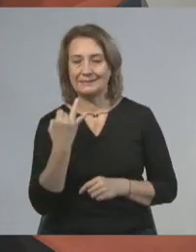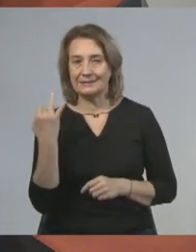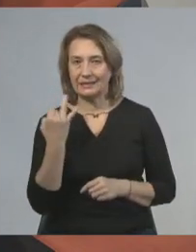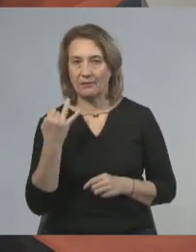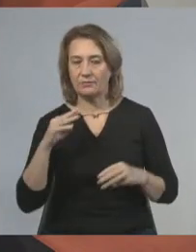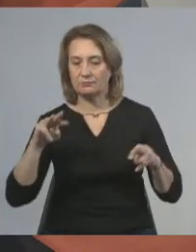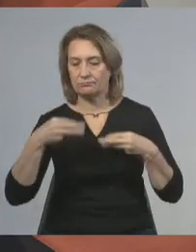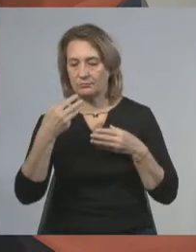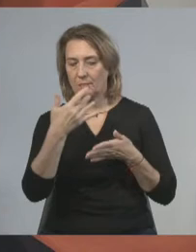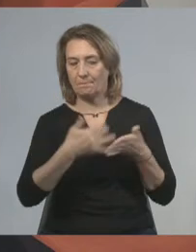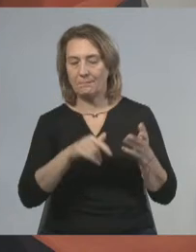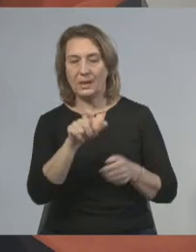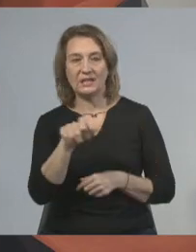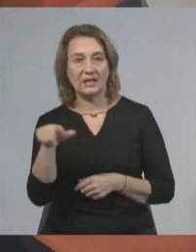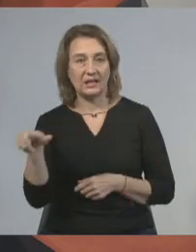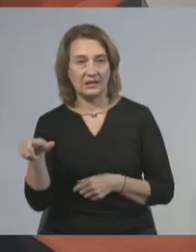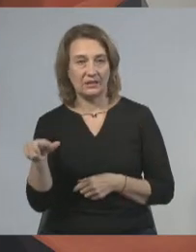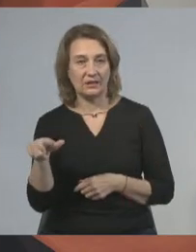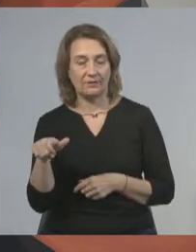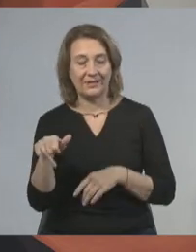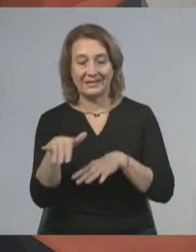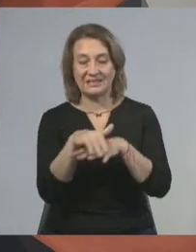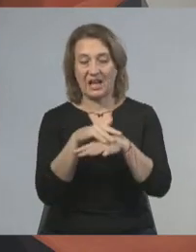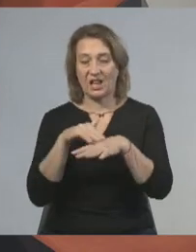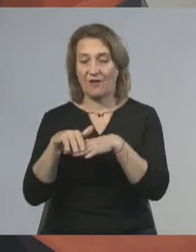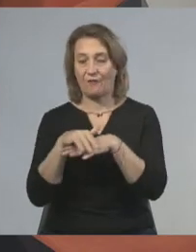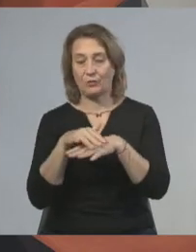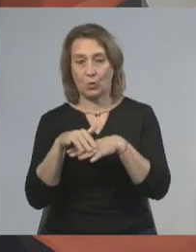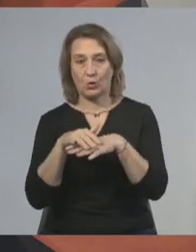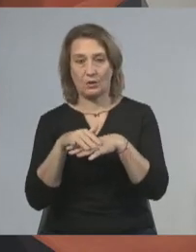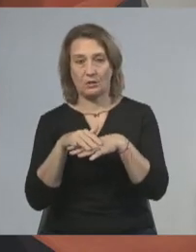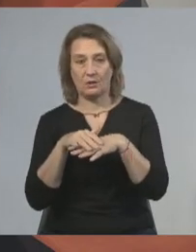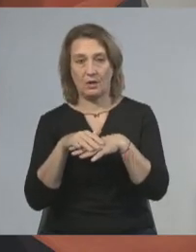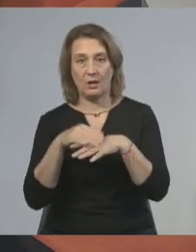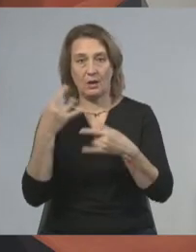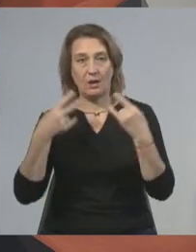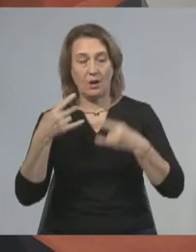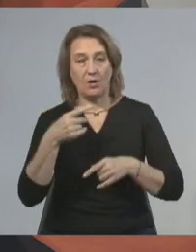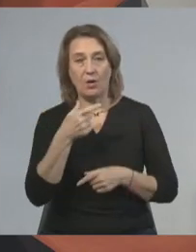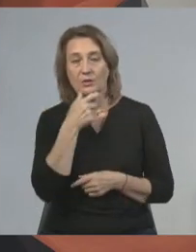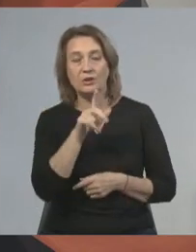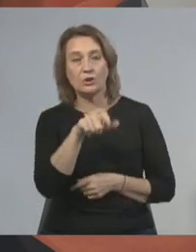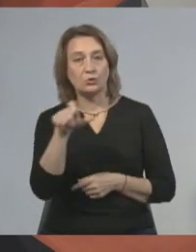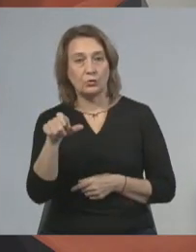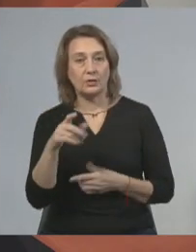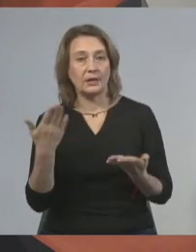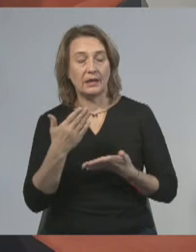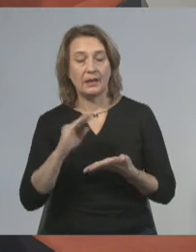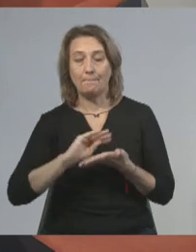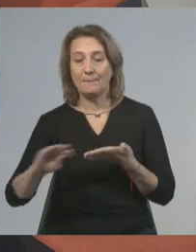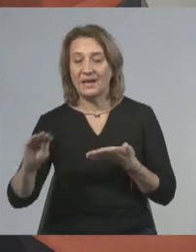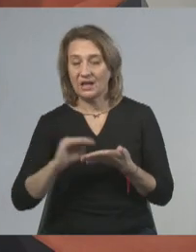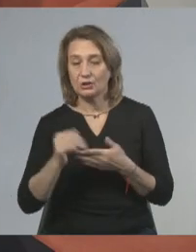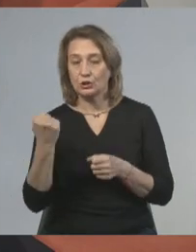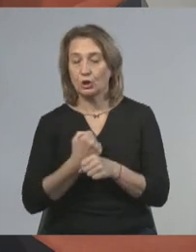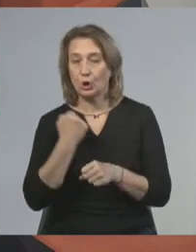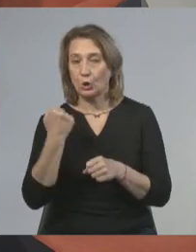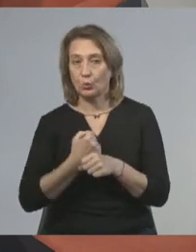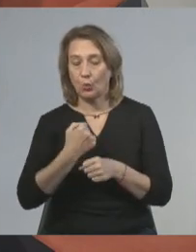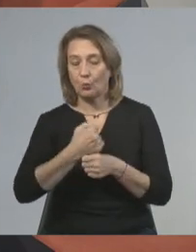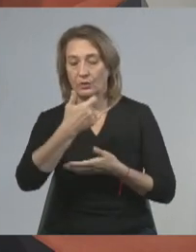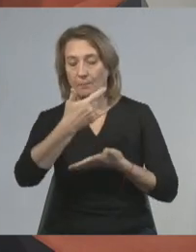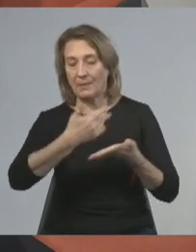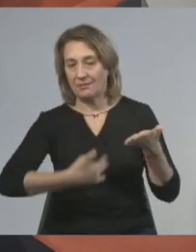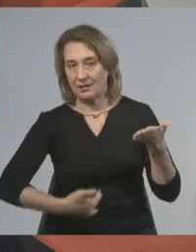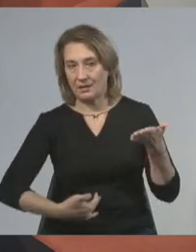media specialists are interested in it and the target audience also find it interesting so i would